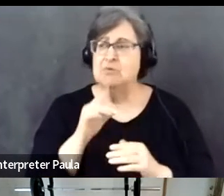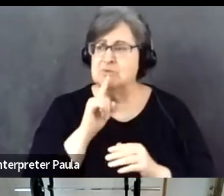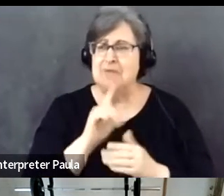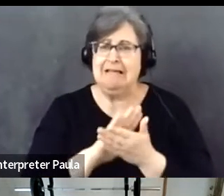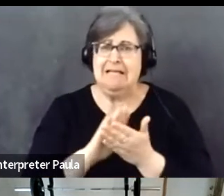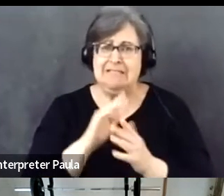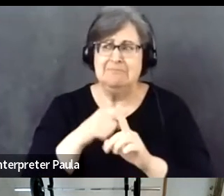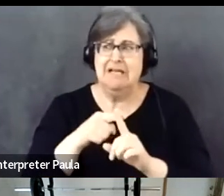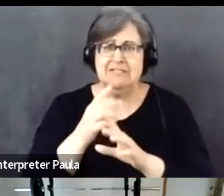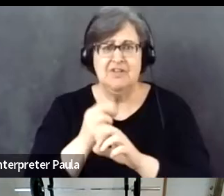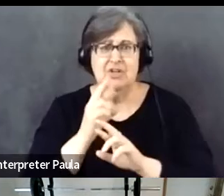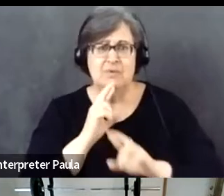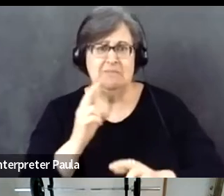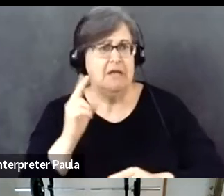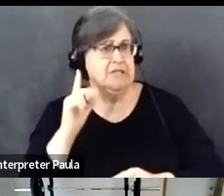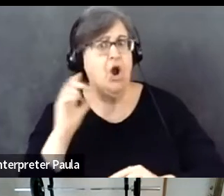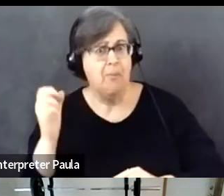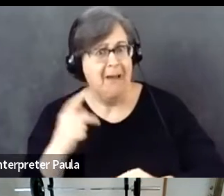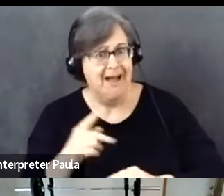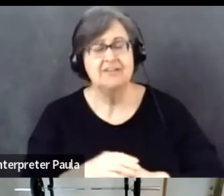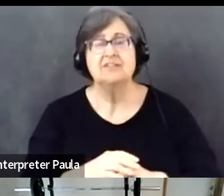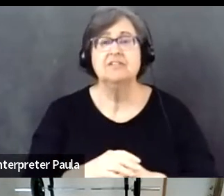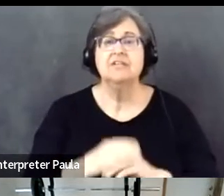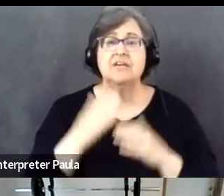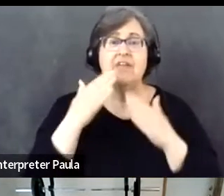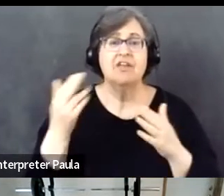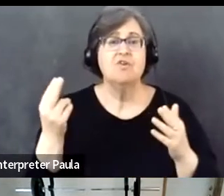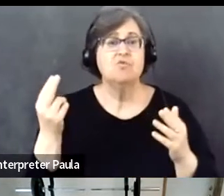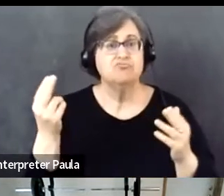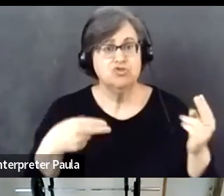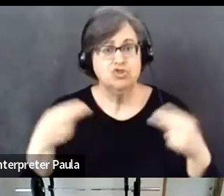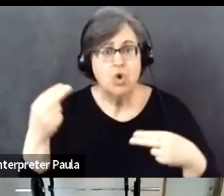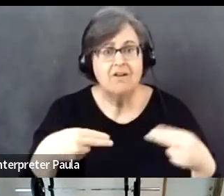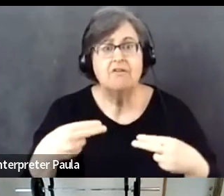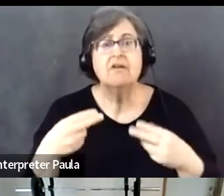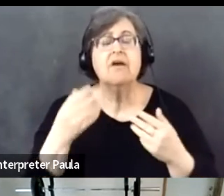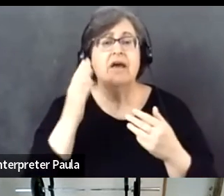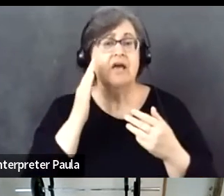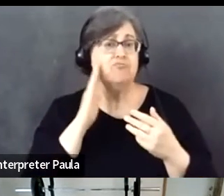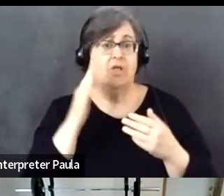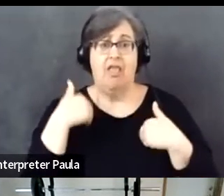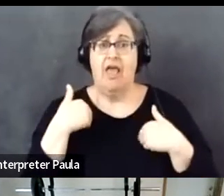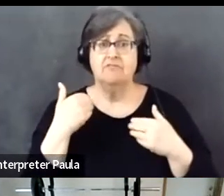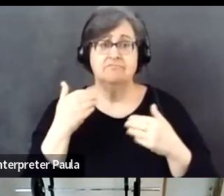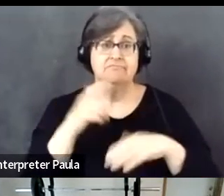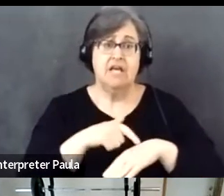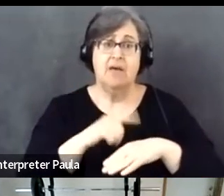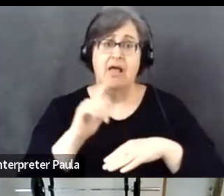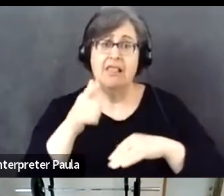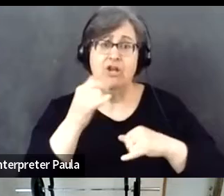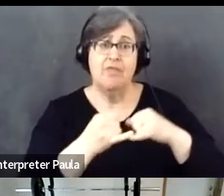and at the end of our chat, there'll be time for questions or comments if anyone has any. And